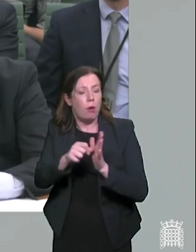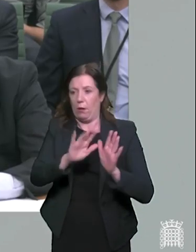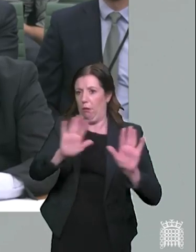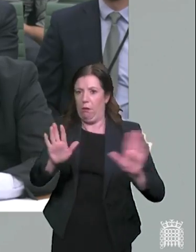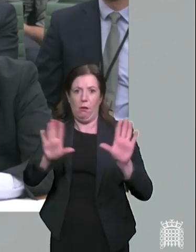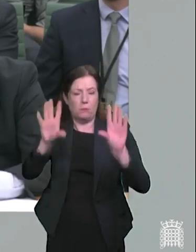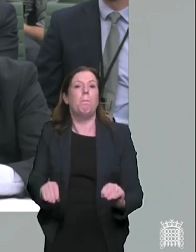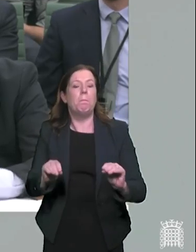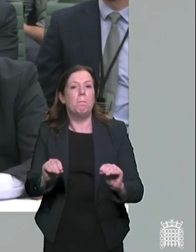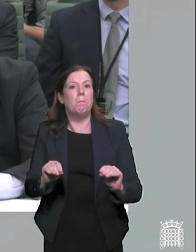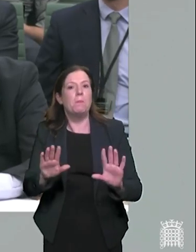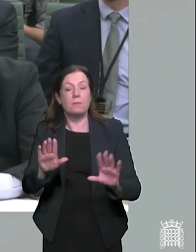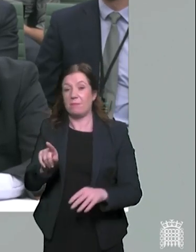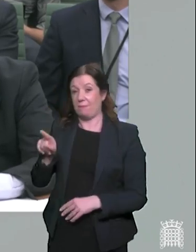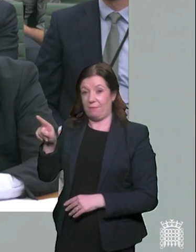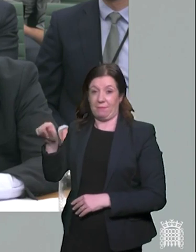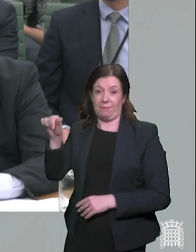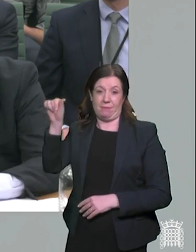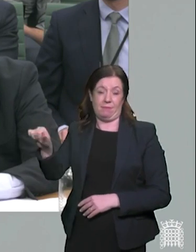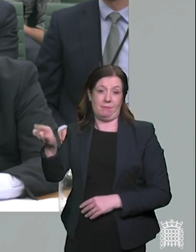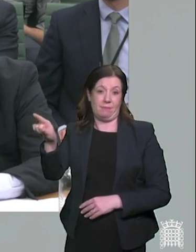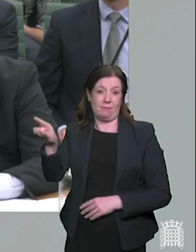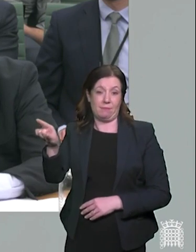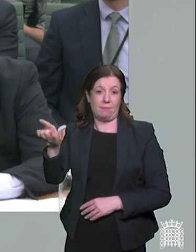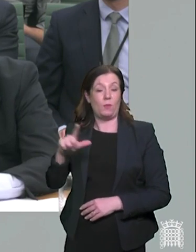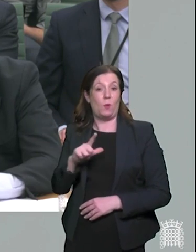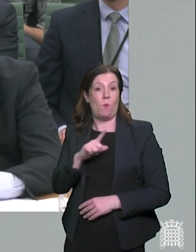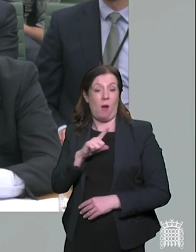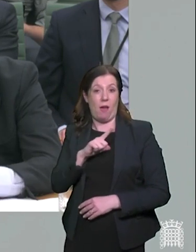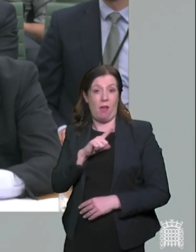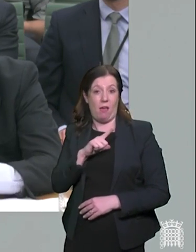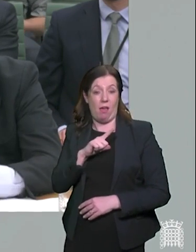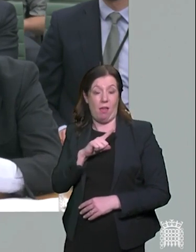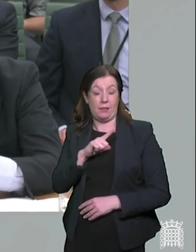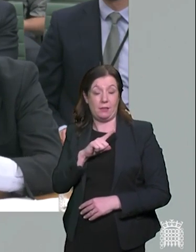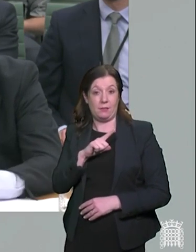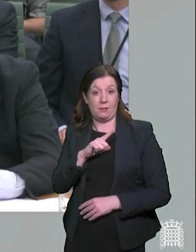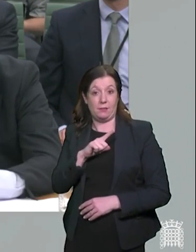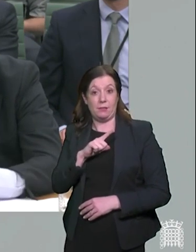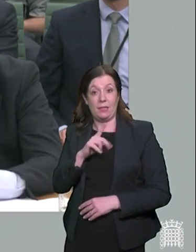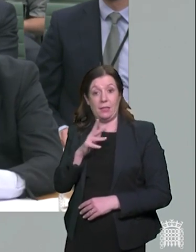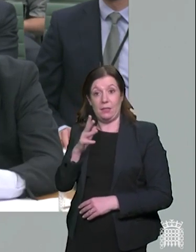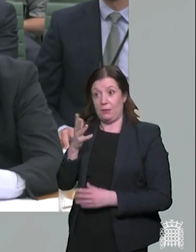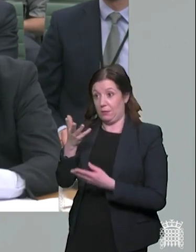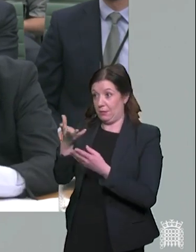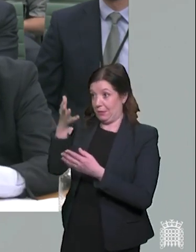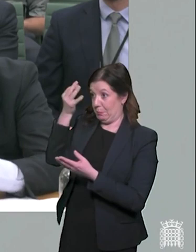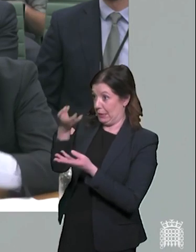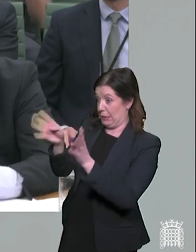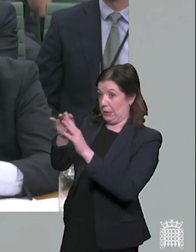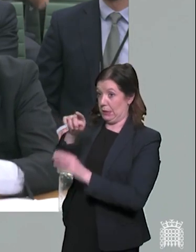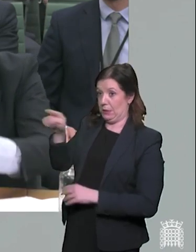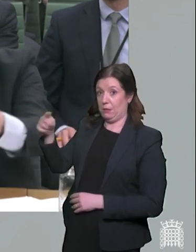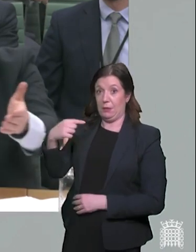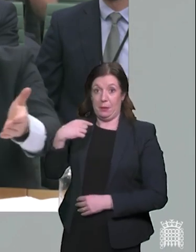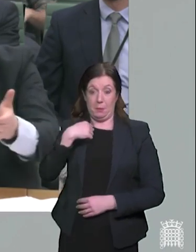that you put your finger on the crucial point, because if the committee thinks that I